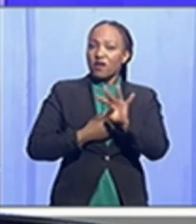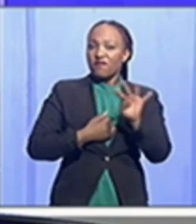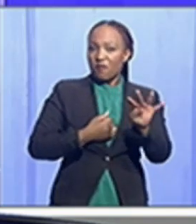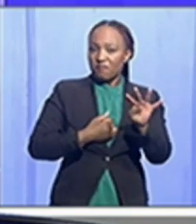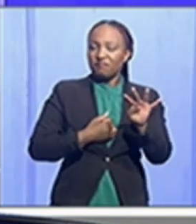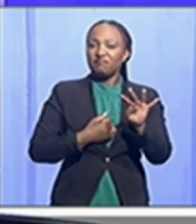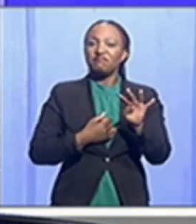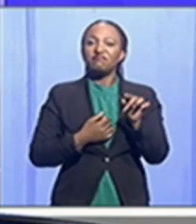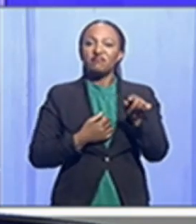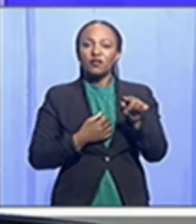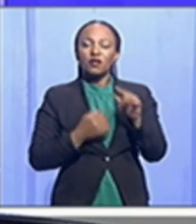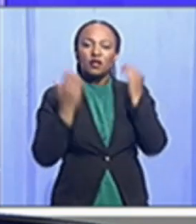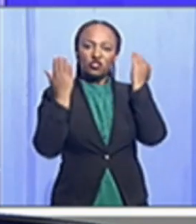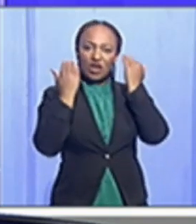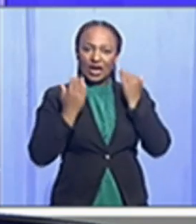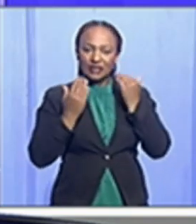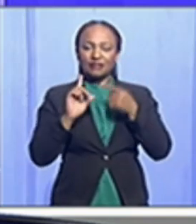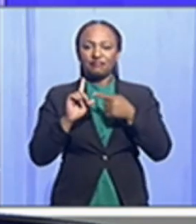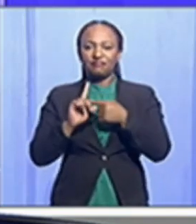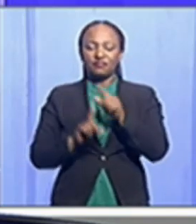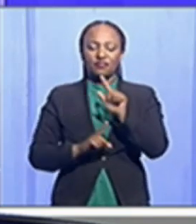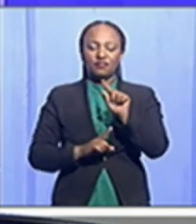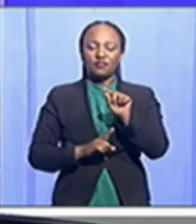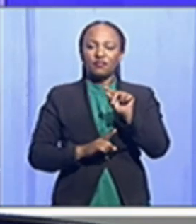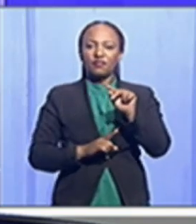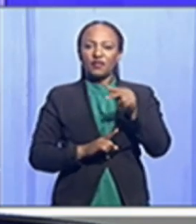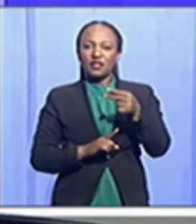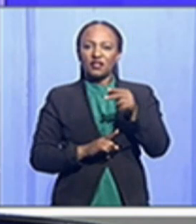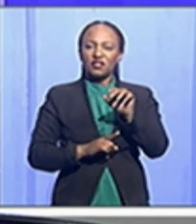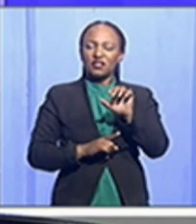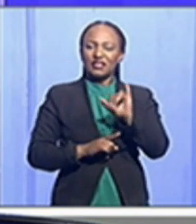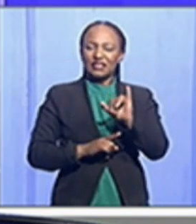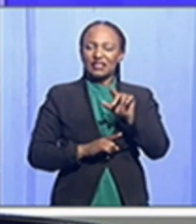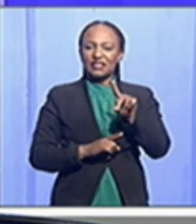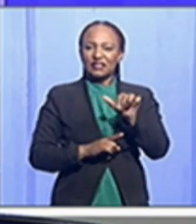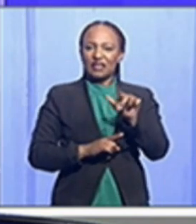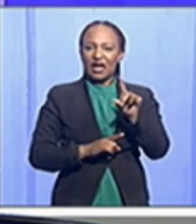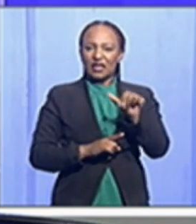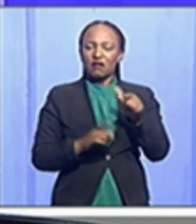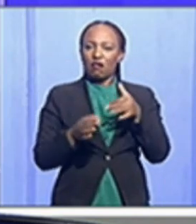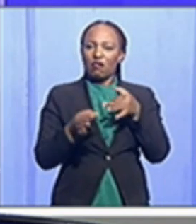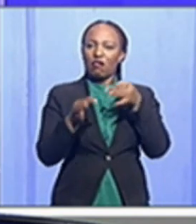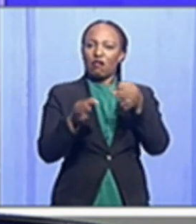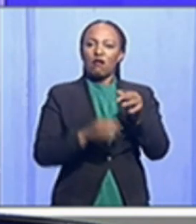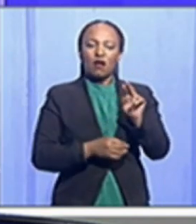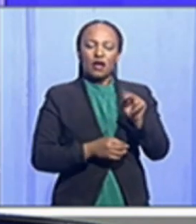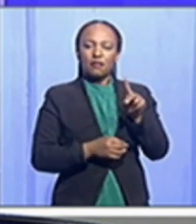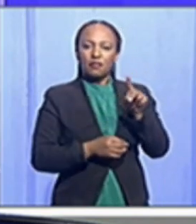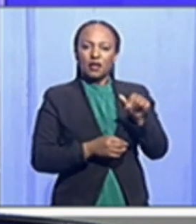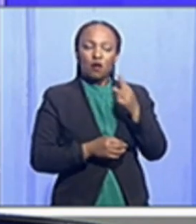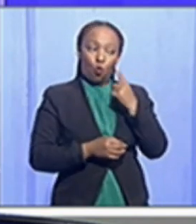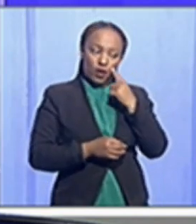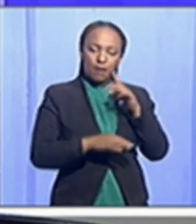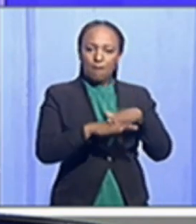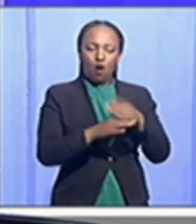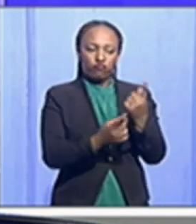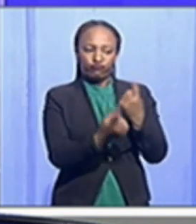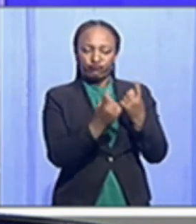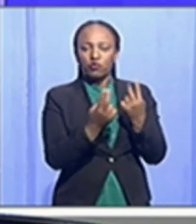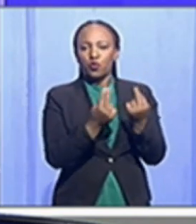Moahlodi Thongoberane Chidada o šutišitšwe molato wo go dumelela botšhotšhisi go bitša dihlatse tše dingwe leiswa.